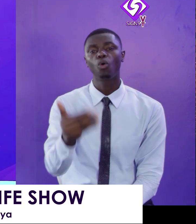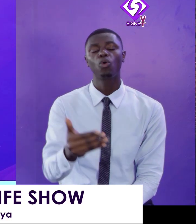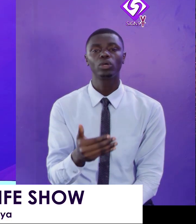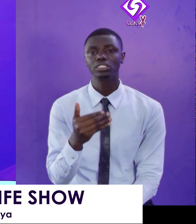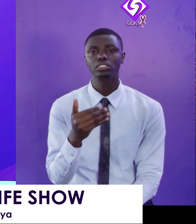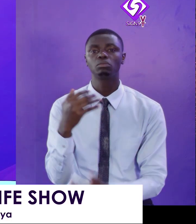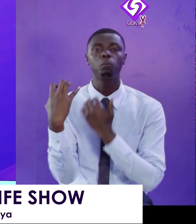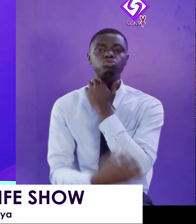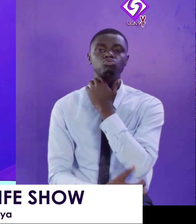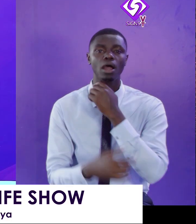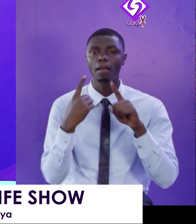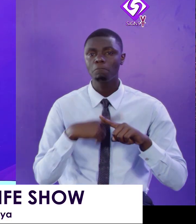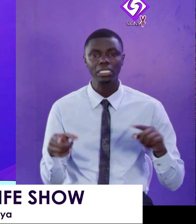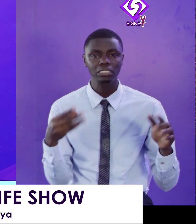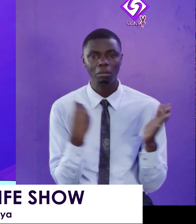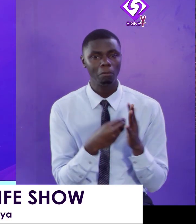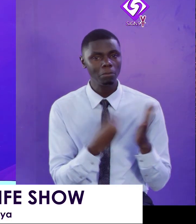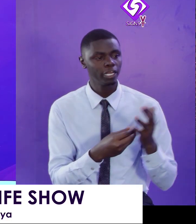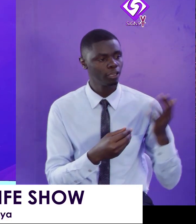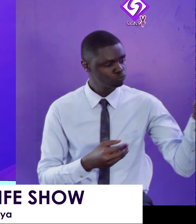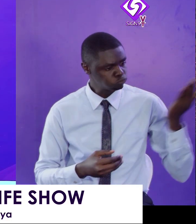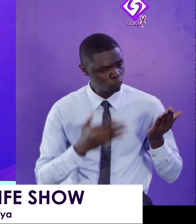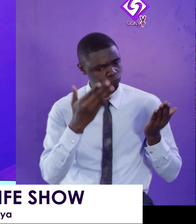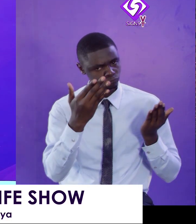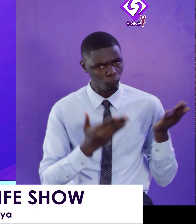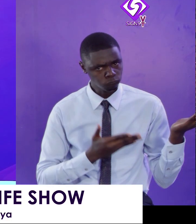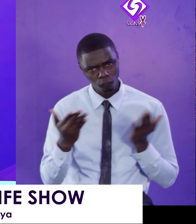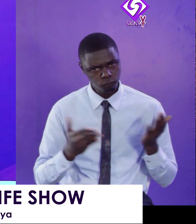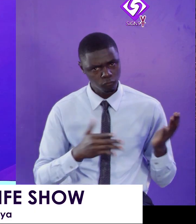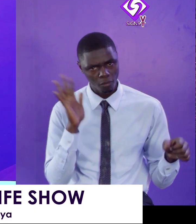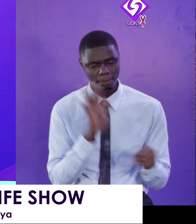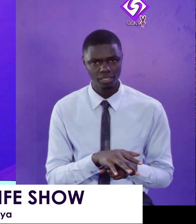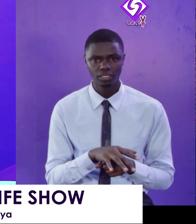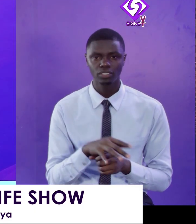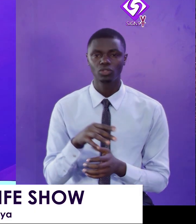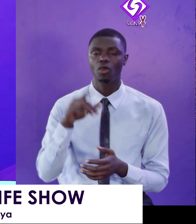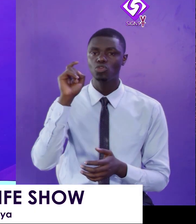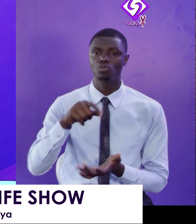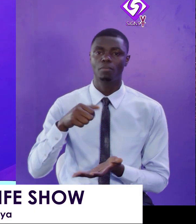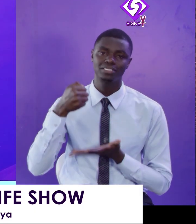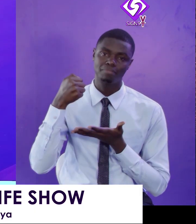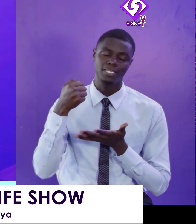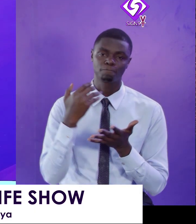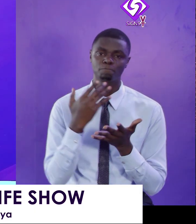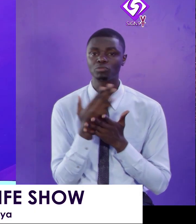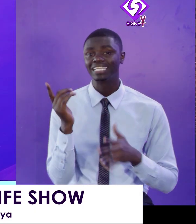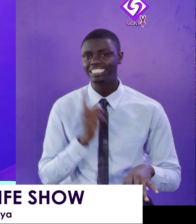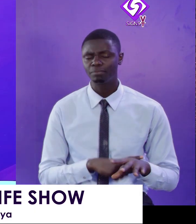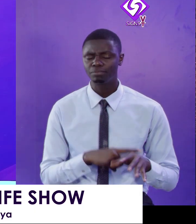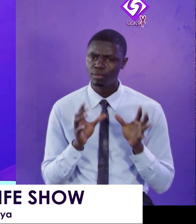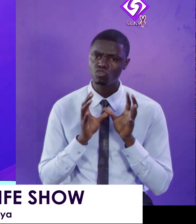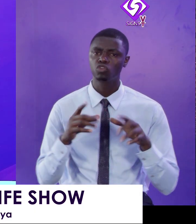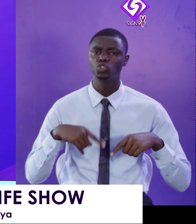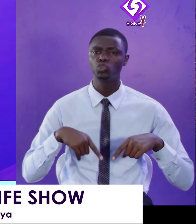need, yet I have this amount of income? Simple. Budgeting for a month. Sometimes you force